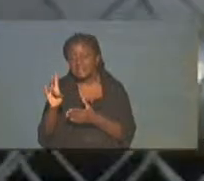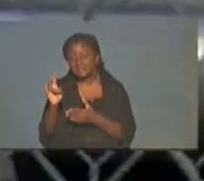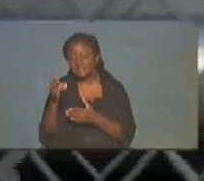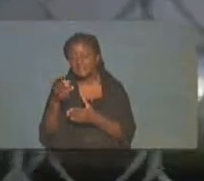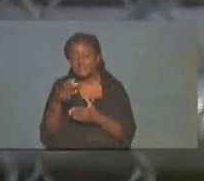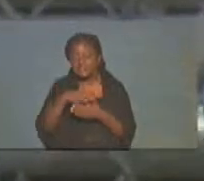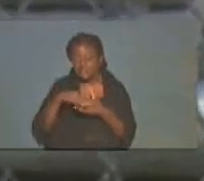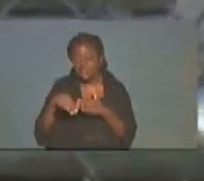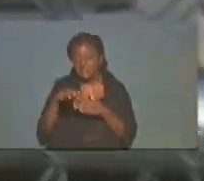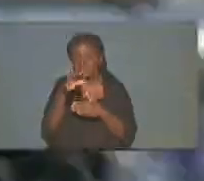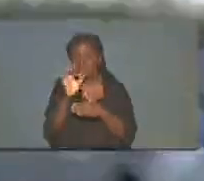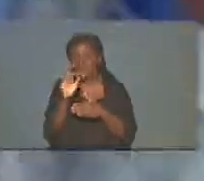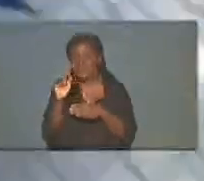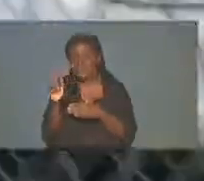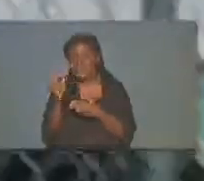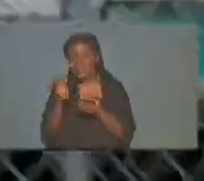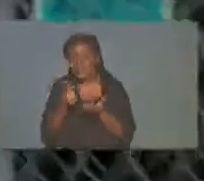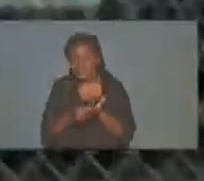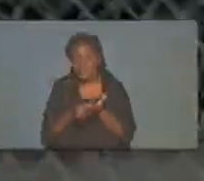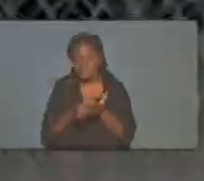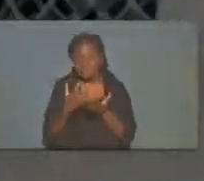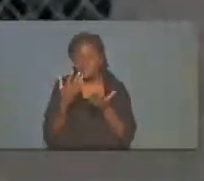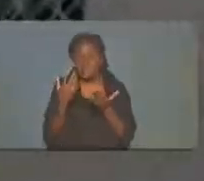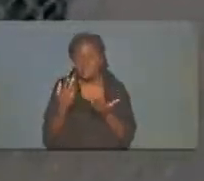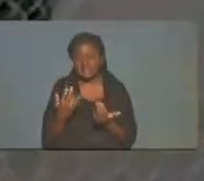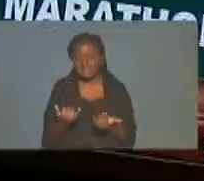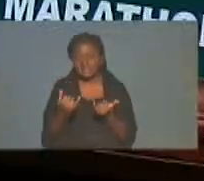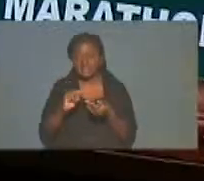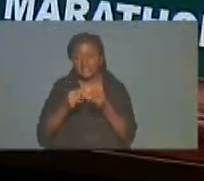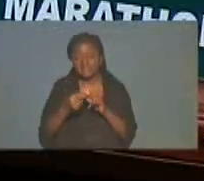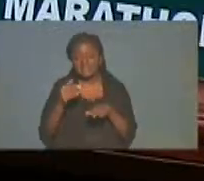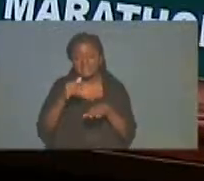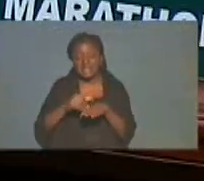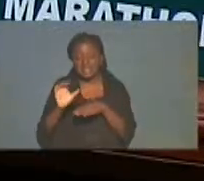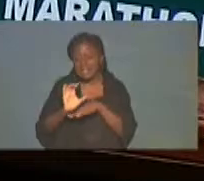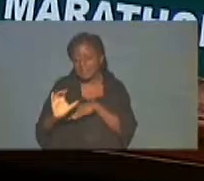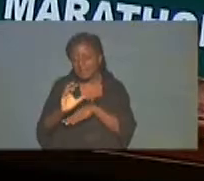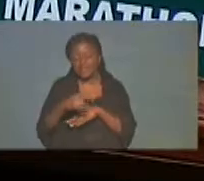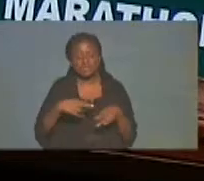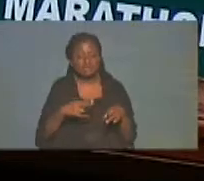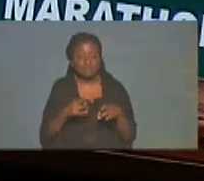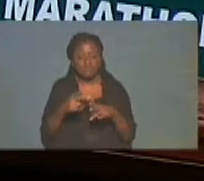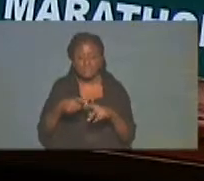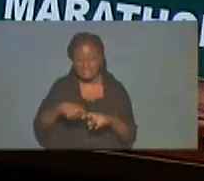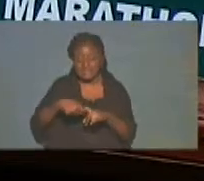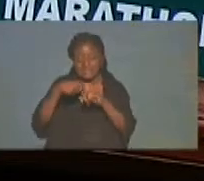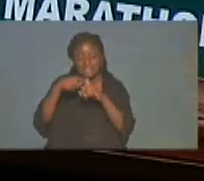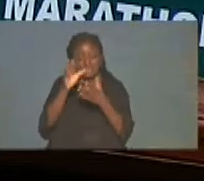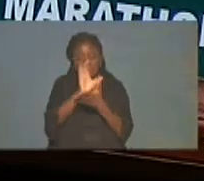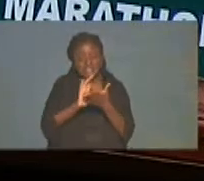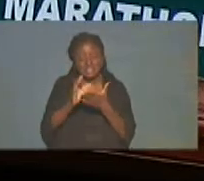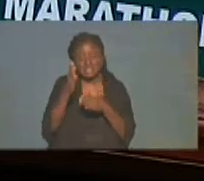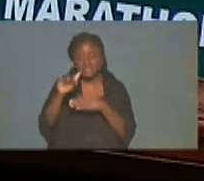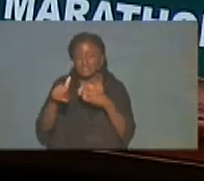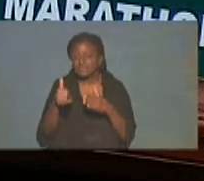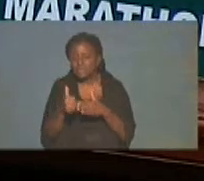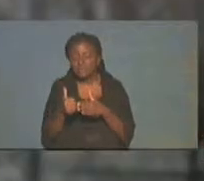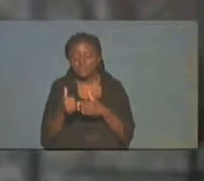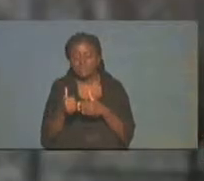$326,257.91. As for the present makeup at the Carmichael Road Detention Center? At the Carmichael Road Detention Center, there is a total